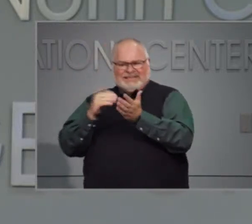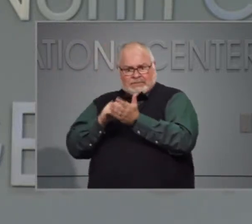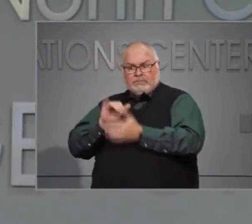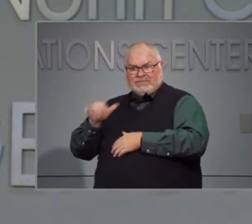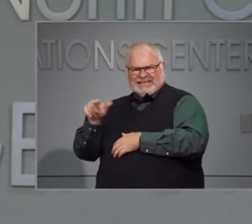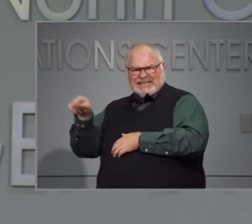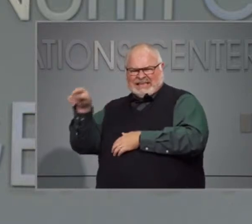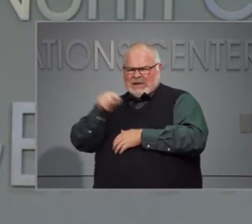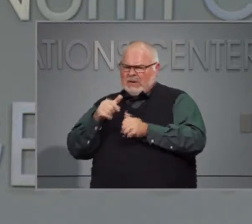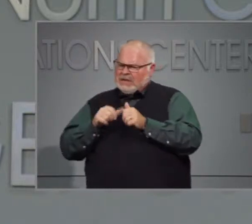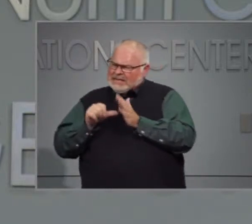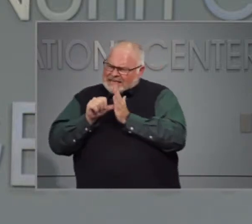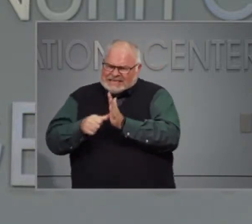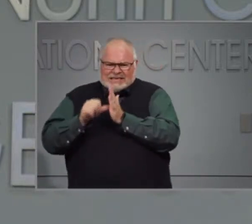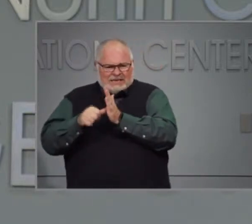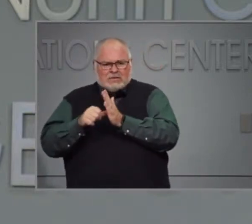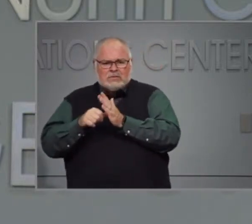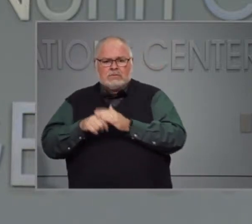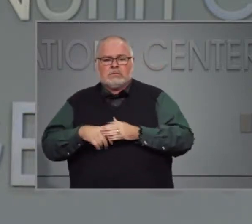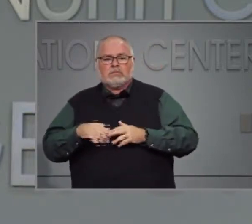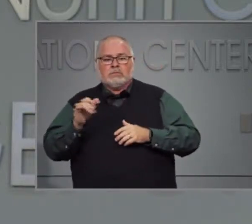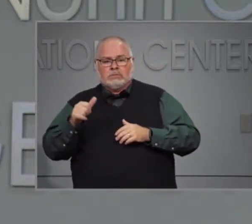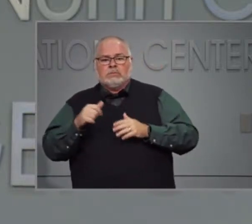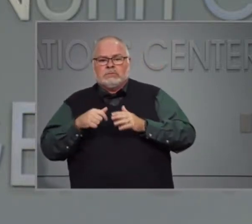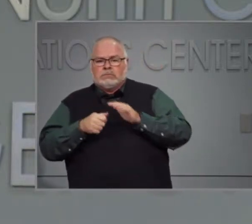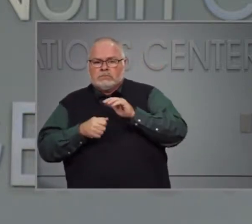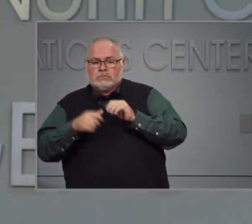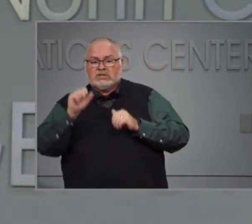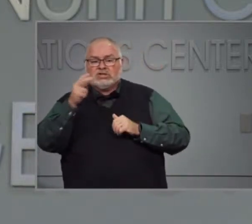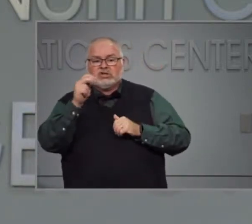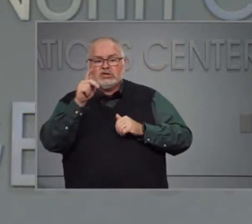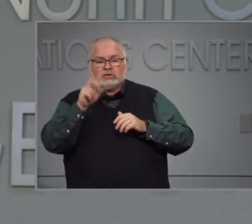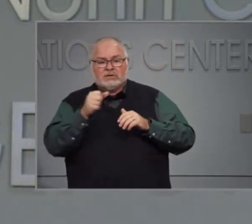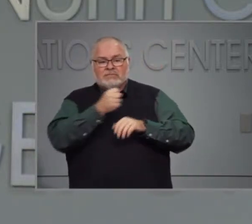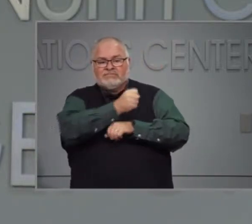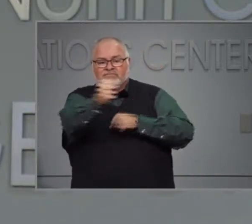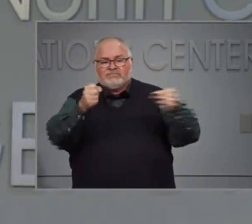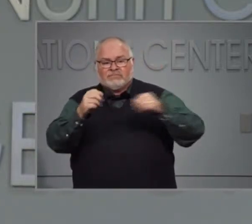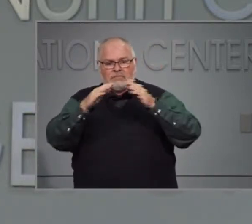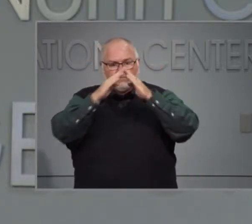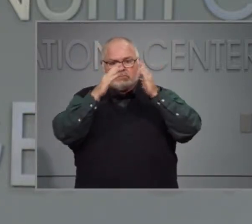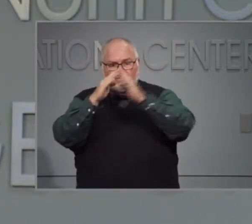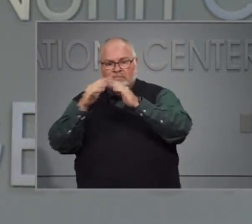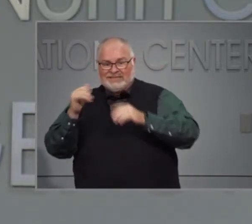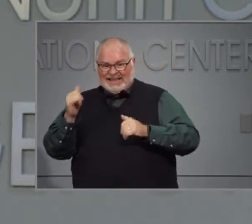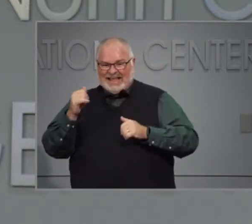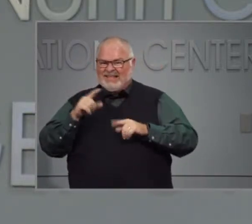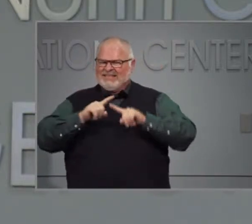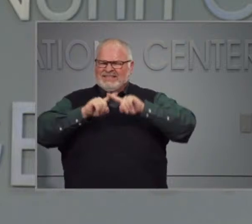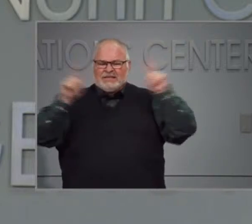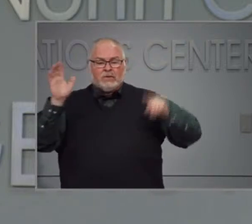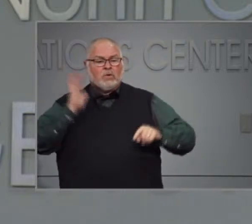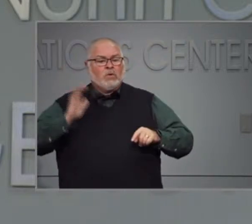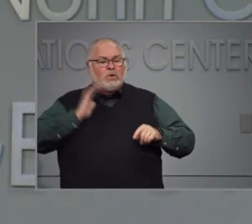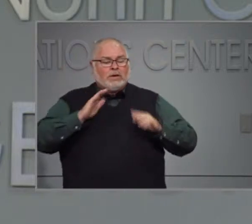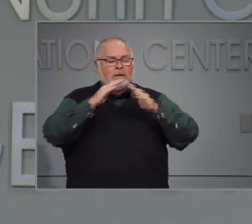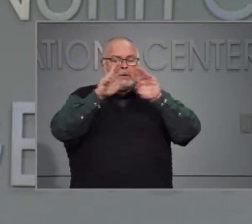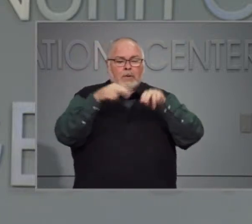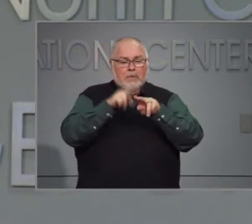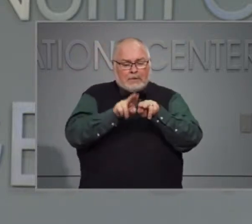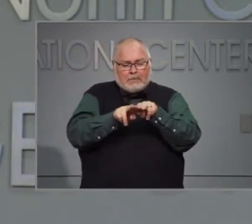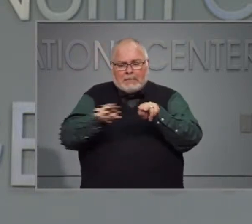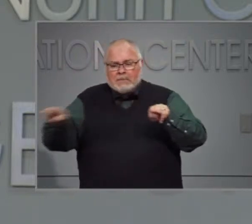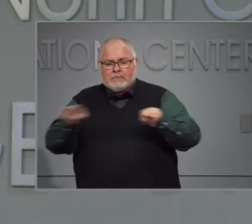Non-congregate sheltering is necessary to protect public health and save lives during COVID-19. To help